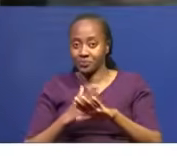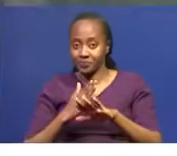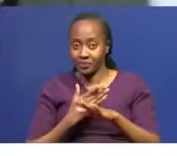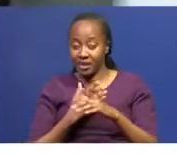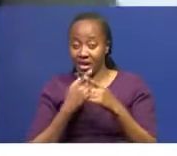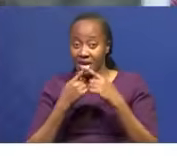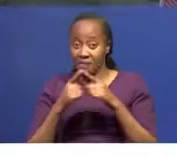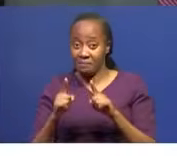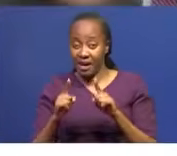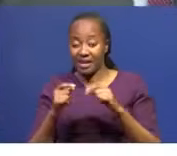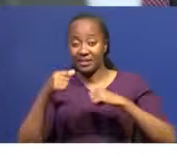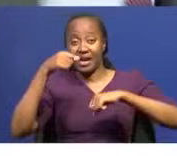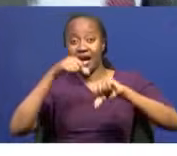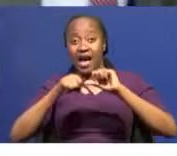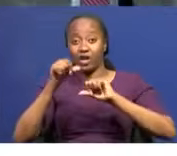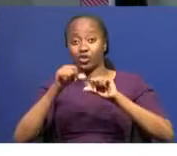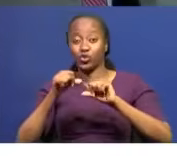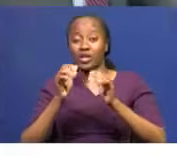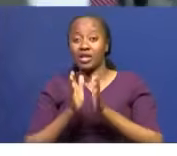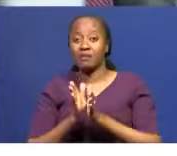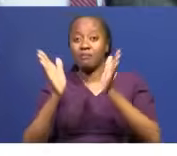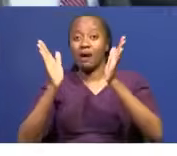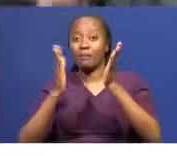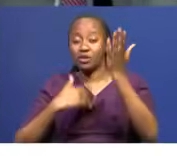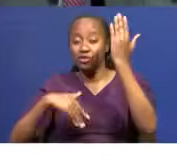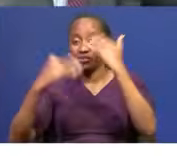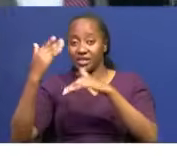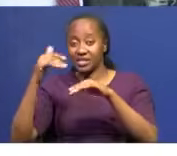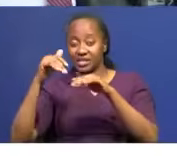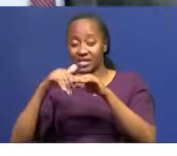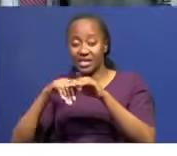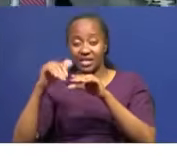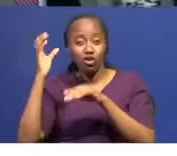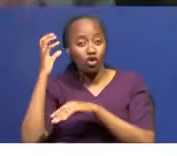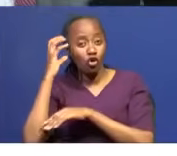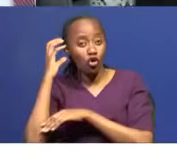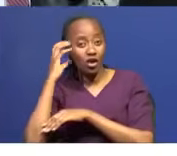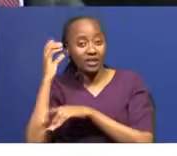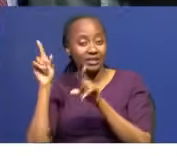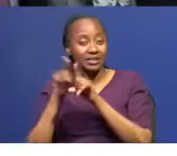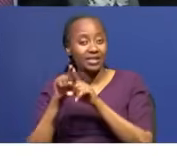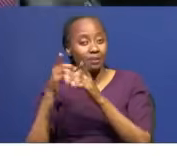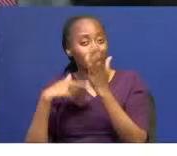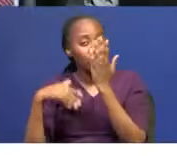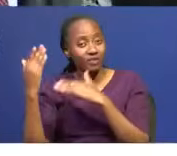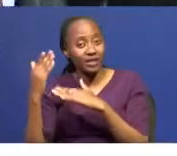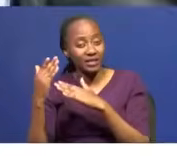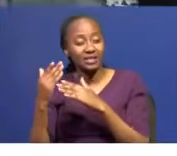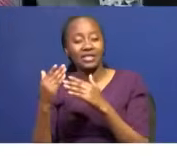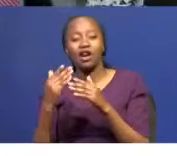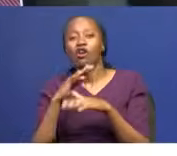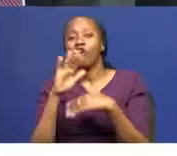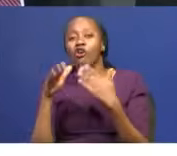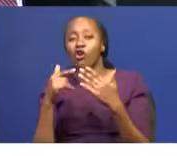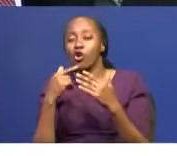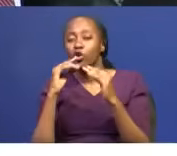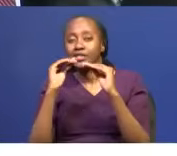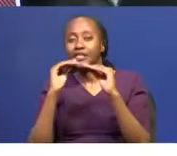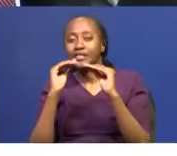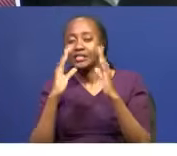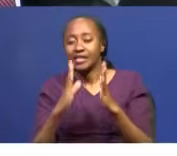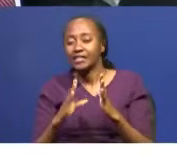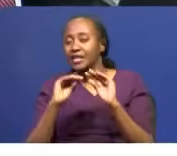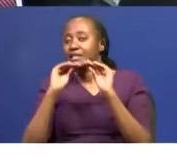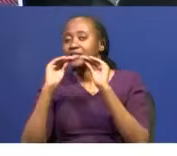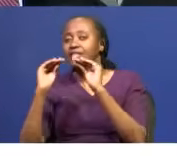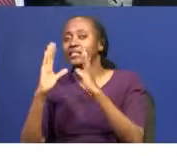forever. Operations in public institutions and colleges will be paralyzed as lecturers and non-teaching staff across the country down